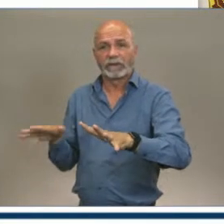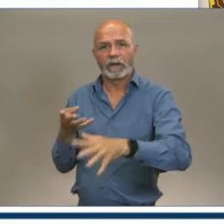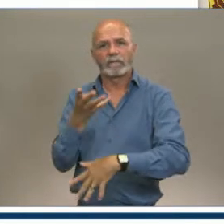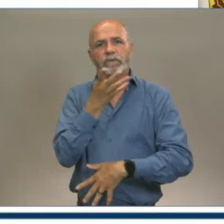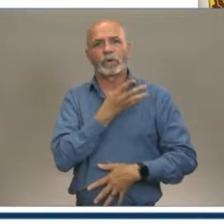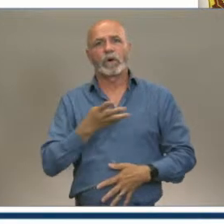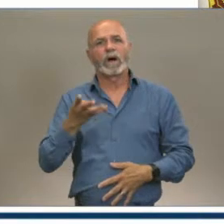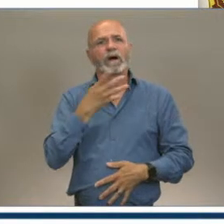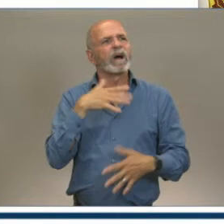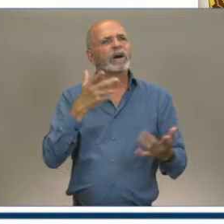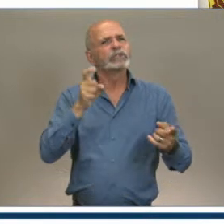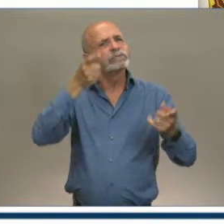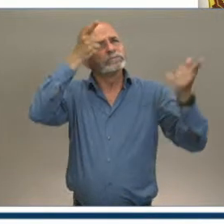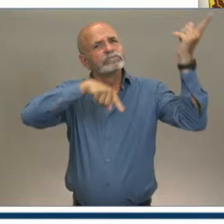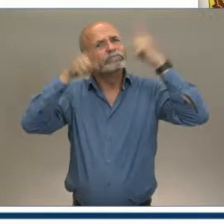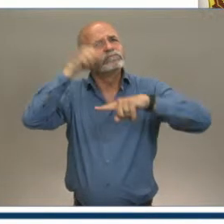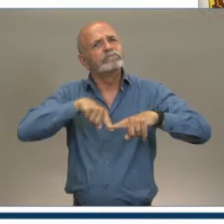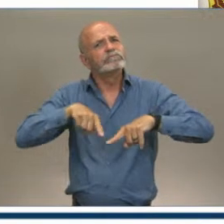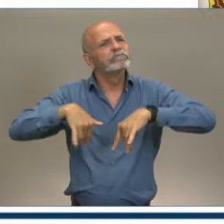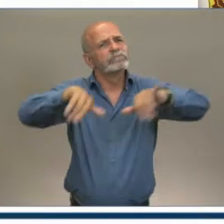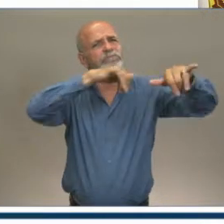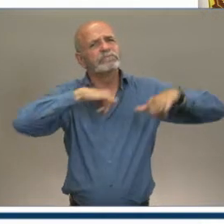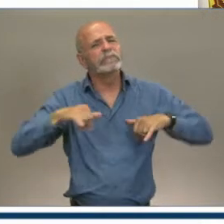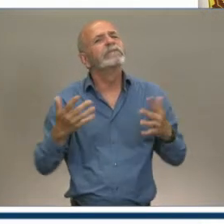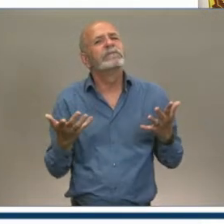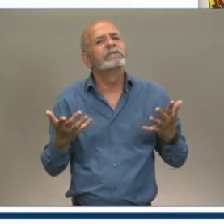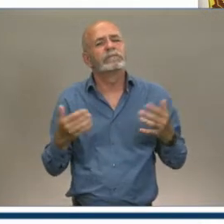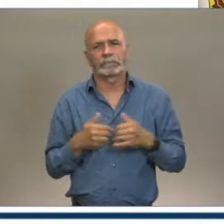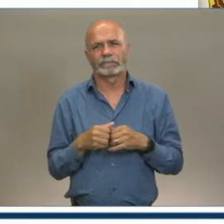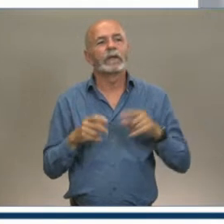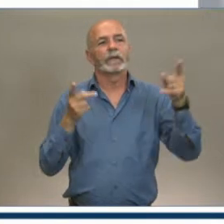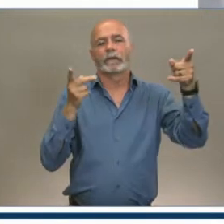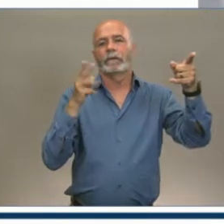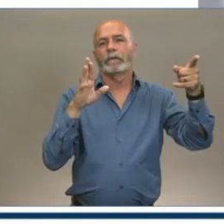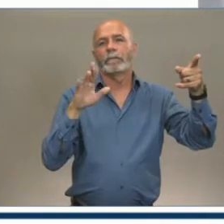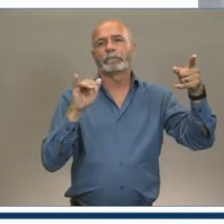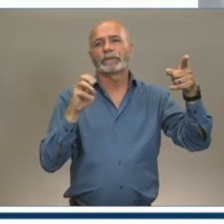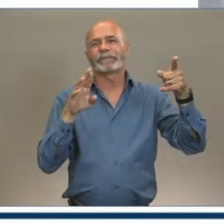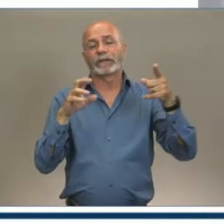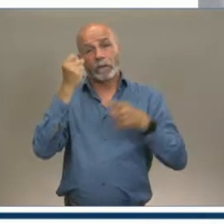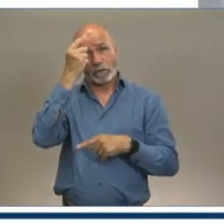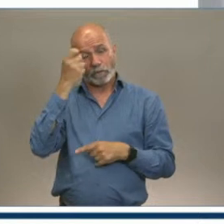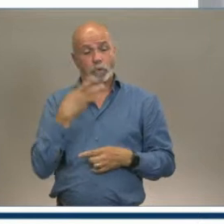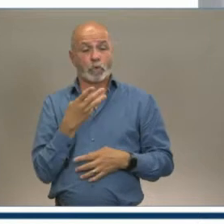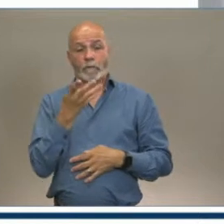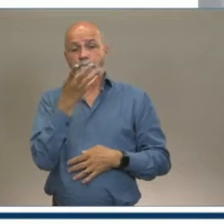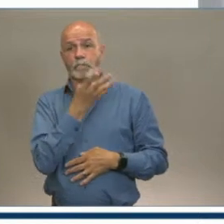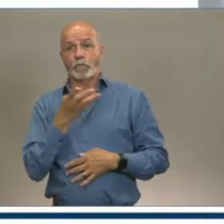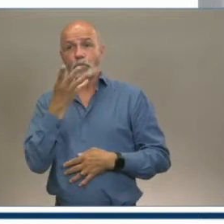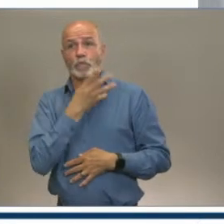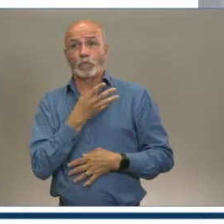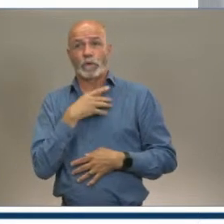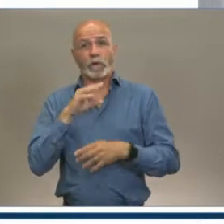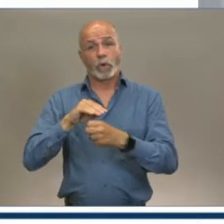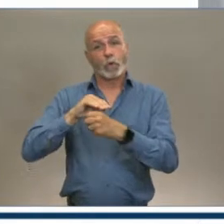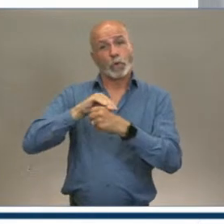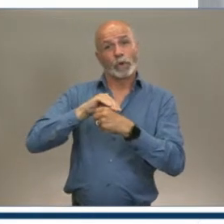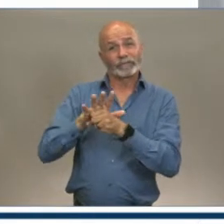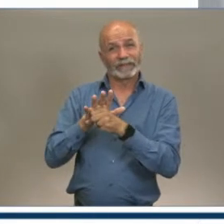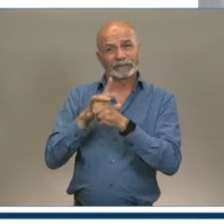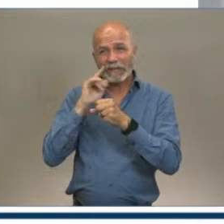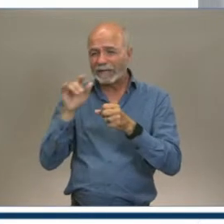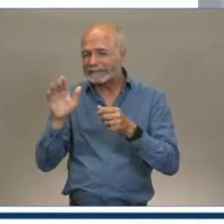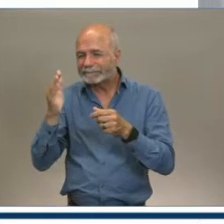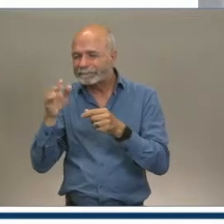3? Well, the epidemiology in Atlantic Canada is similar in each province, and that seems to be a